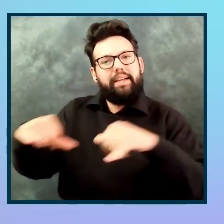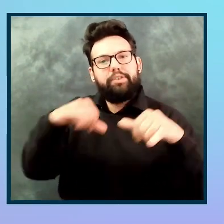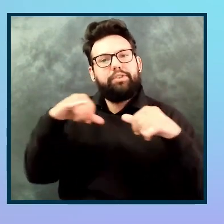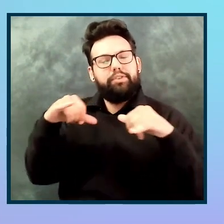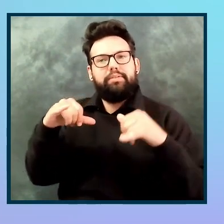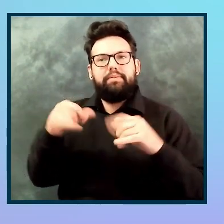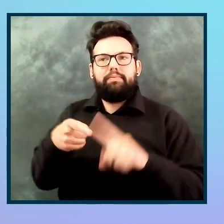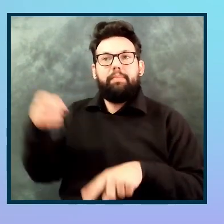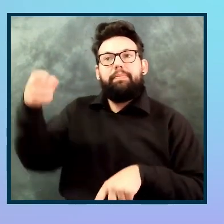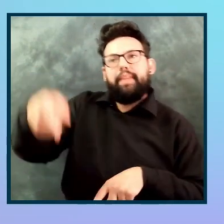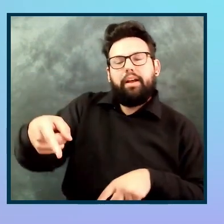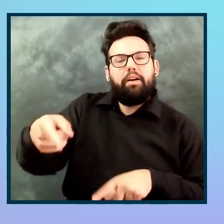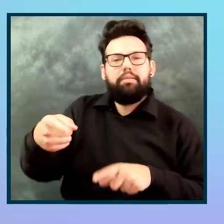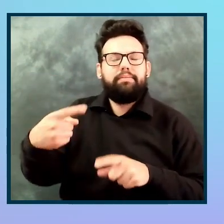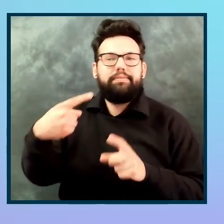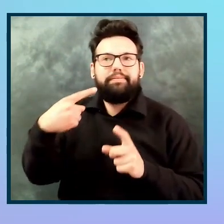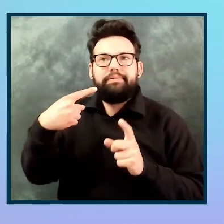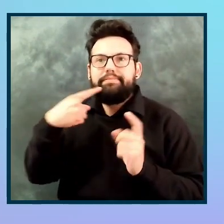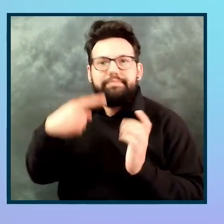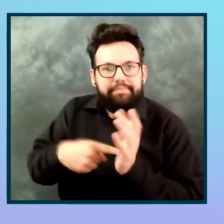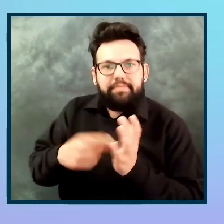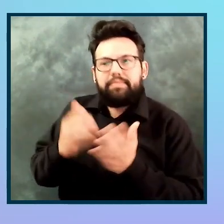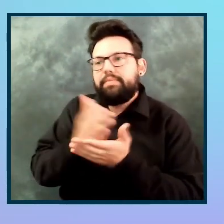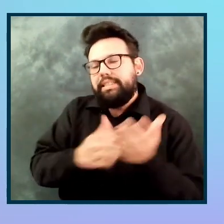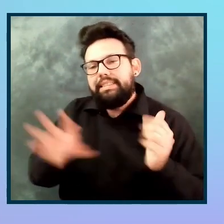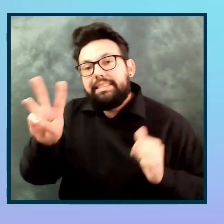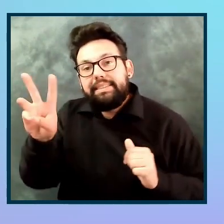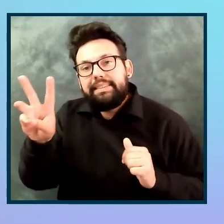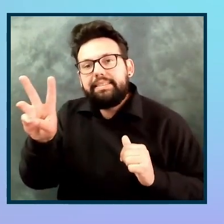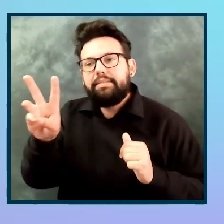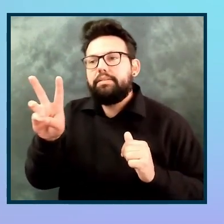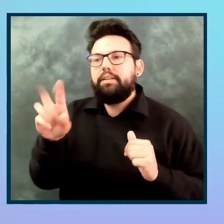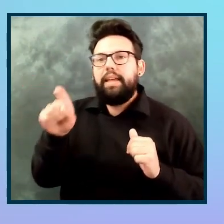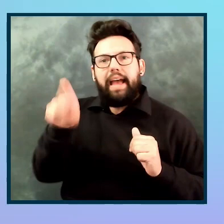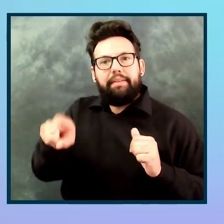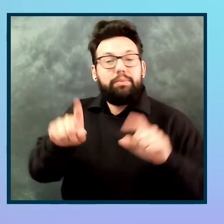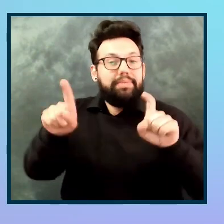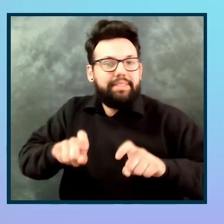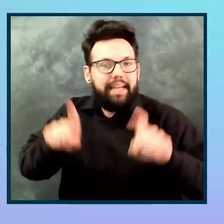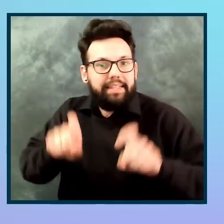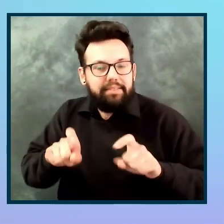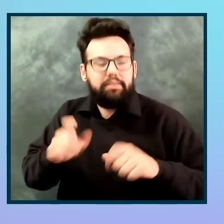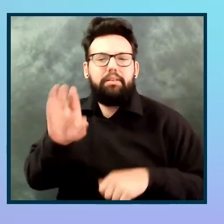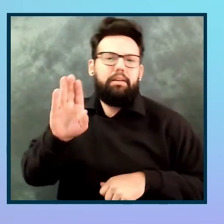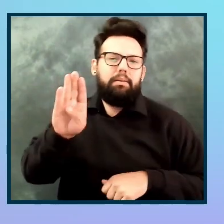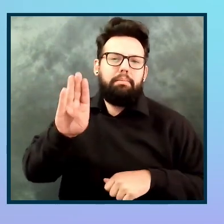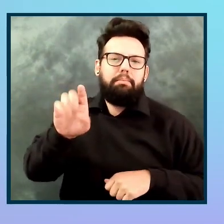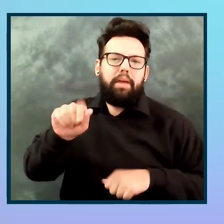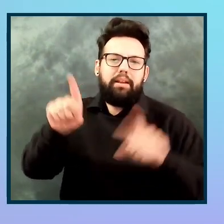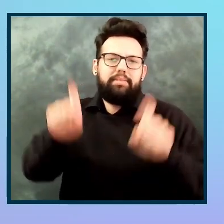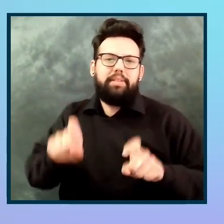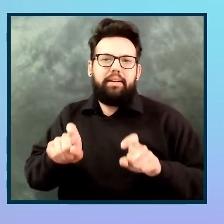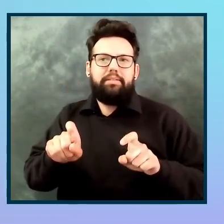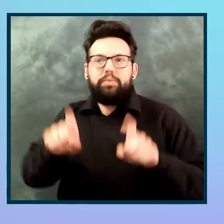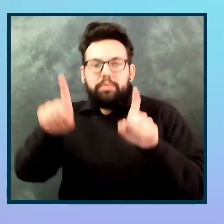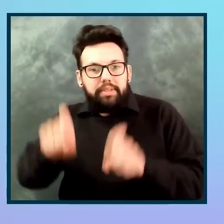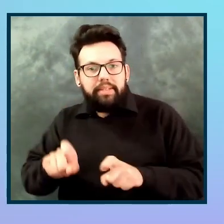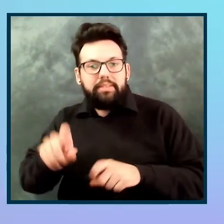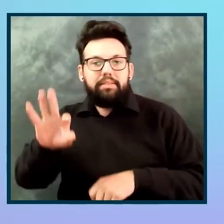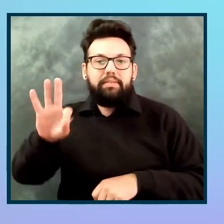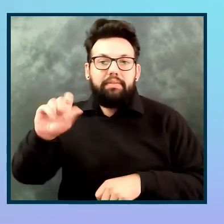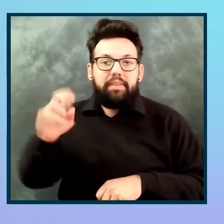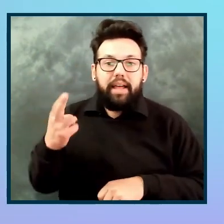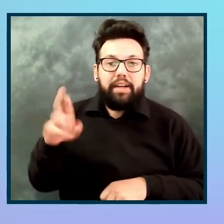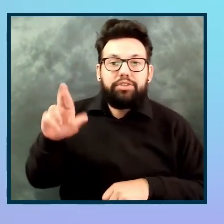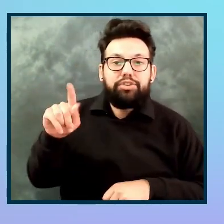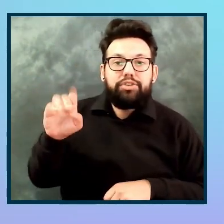version, we need to actually do some testing. So we're actually doing a screen reader testing, or we're actually doing flash rate testing to make sure. And so making sure that